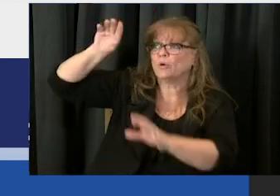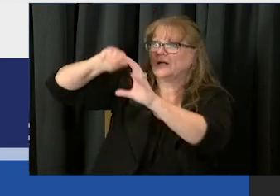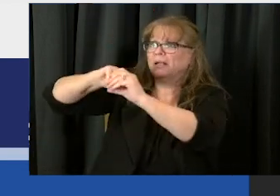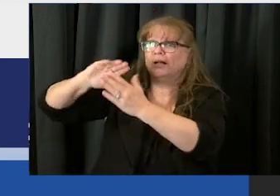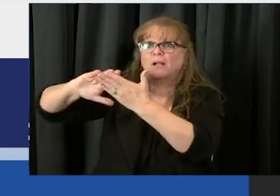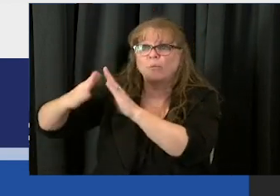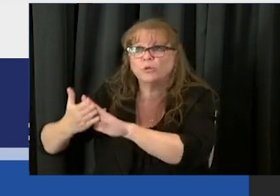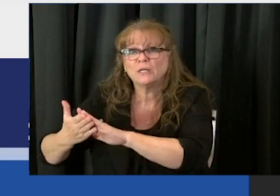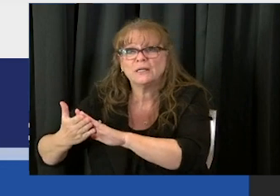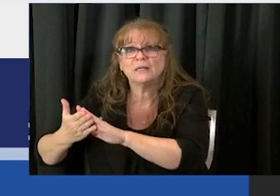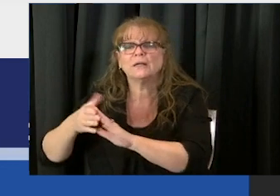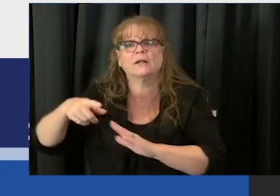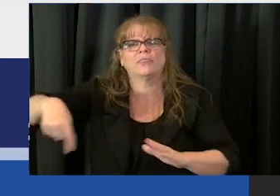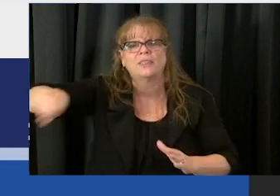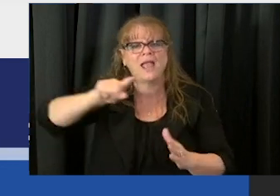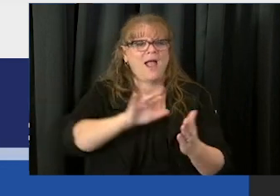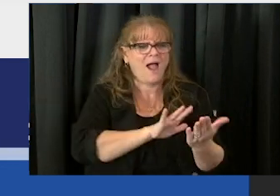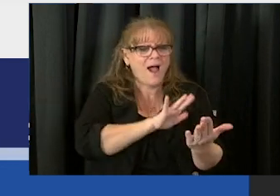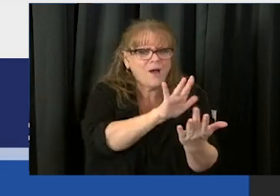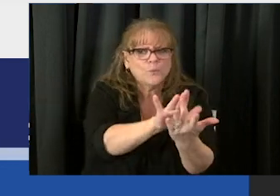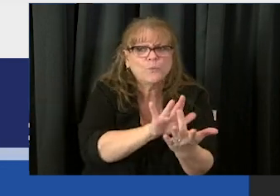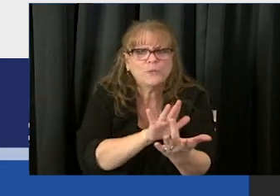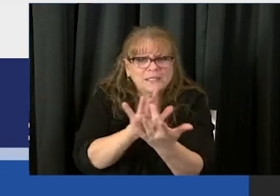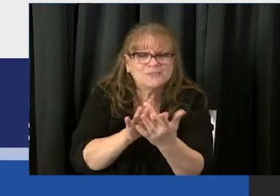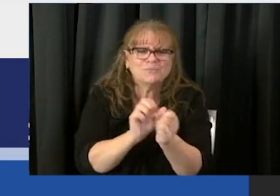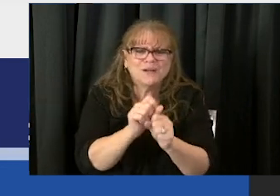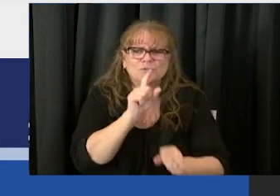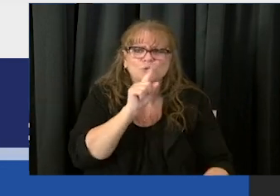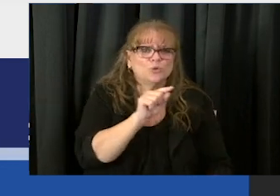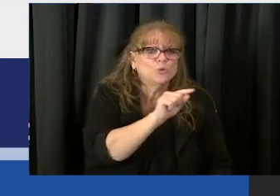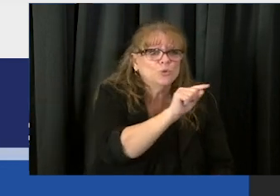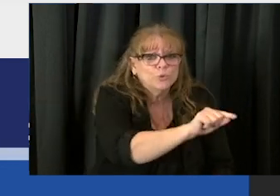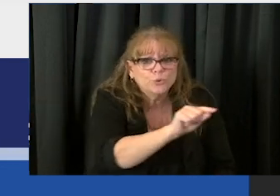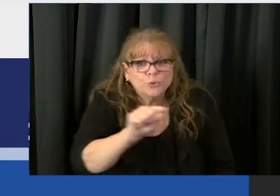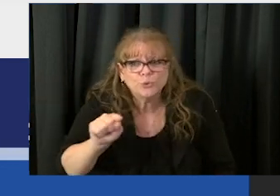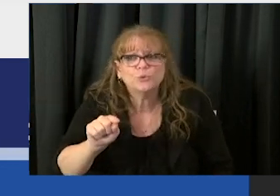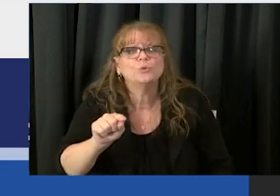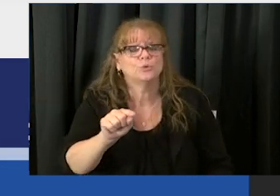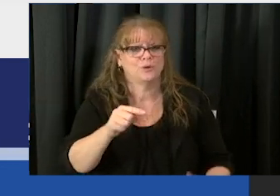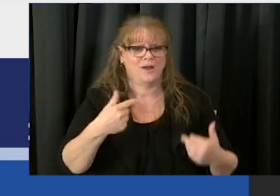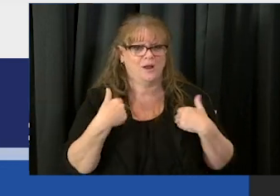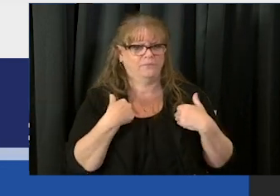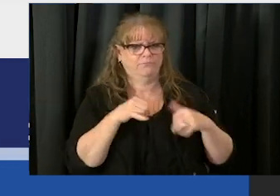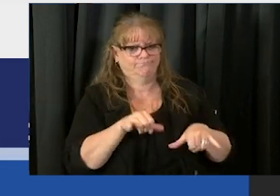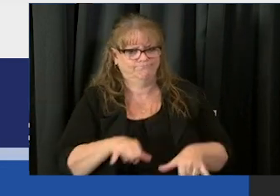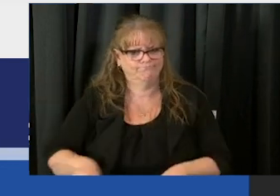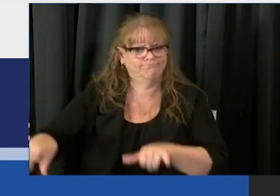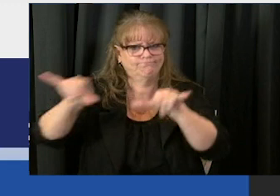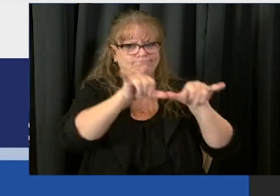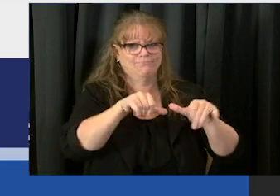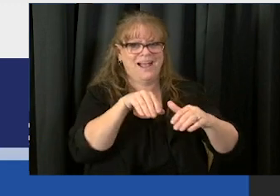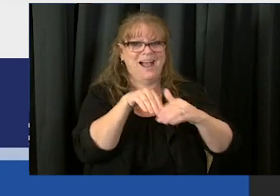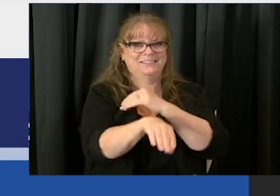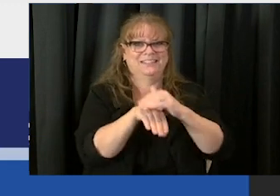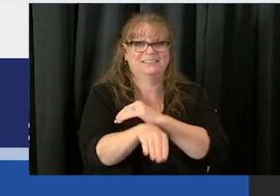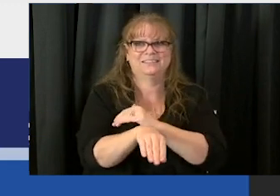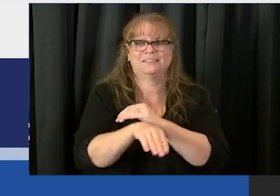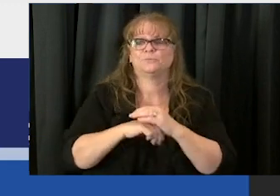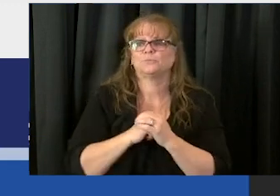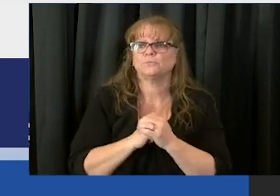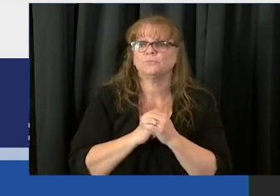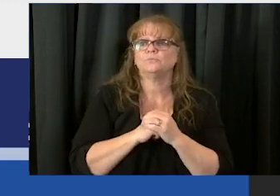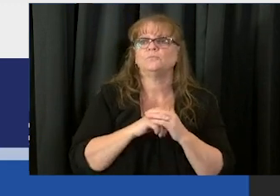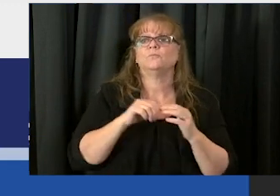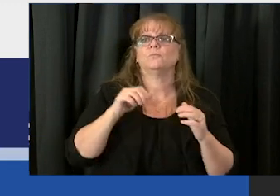vaccine. We are mobilizing the state's resources around this issue and have also asked the Centers for Disease Control and